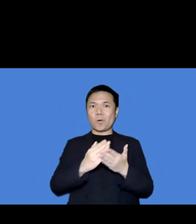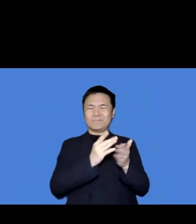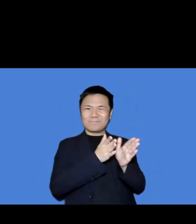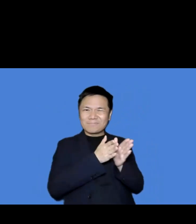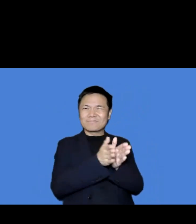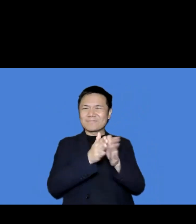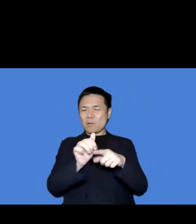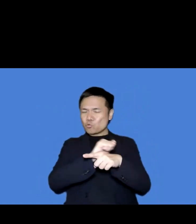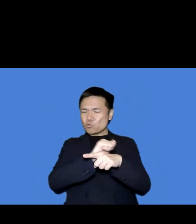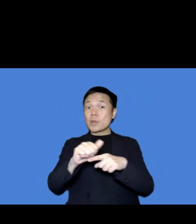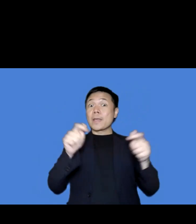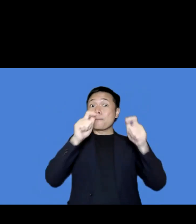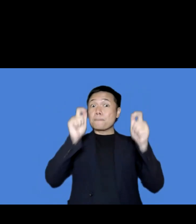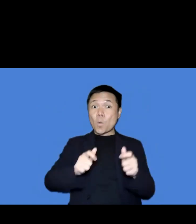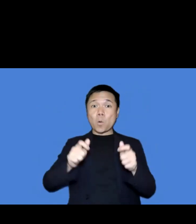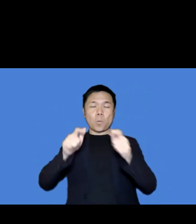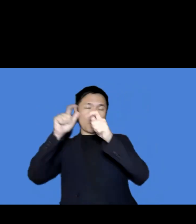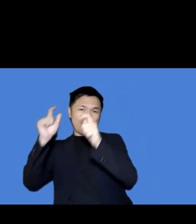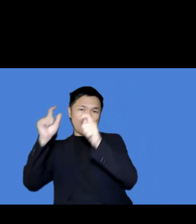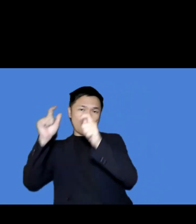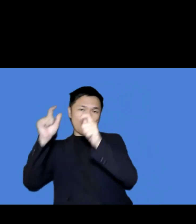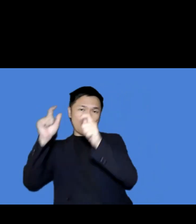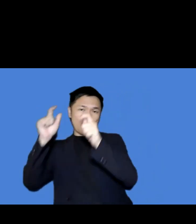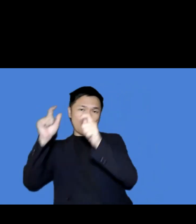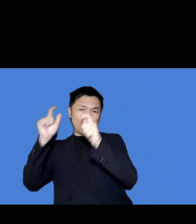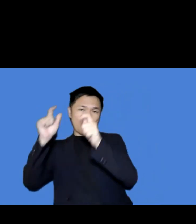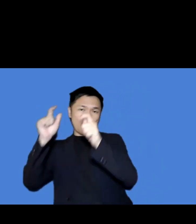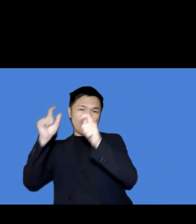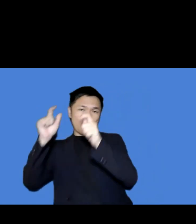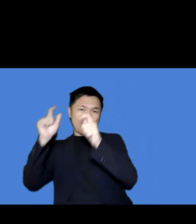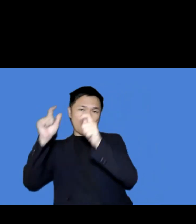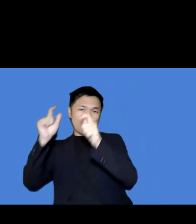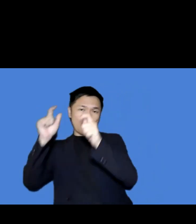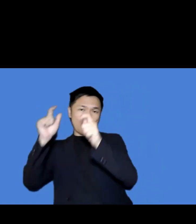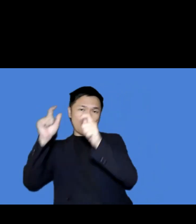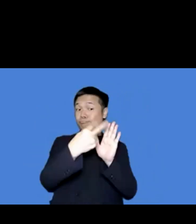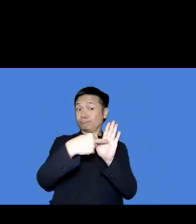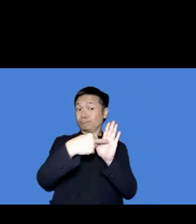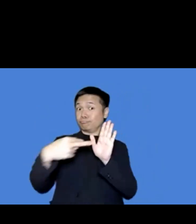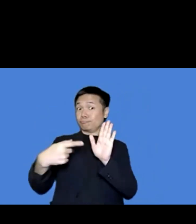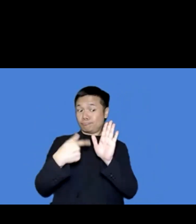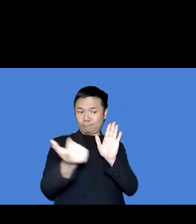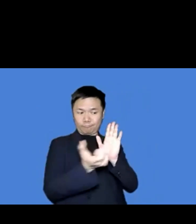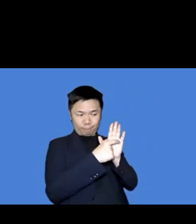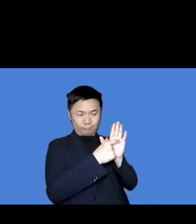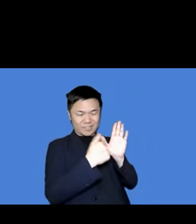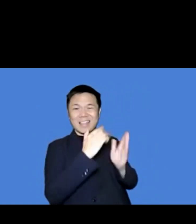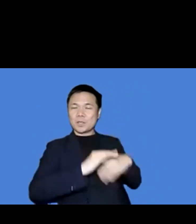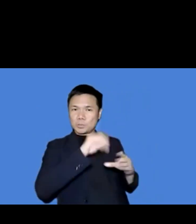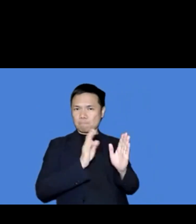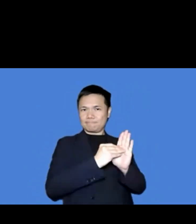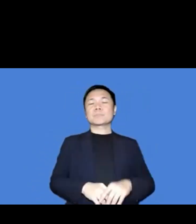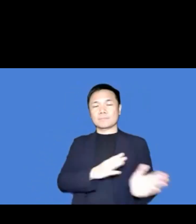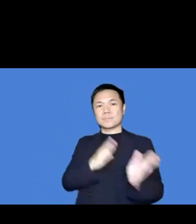be another commitment that we can seek from Ministry of Health and Population. Another that we can seek is like